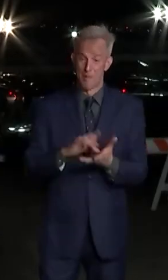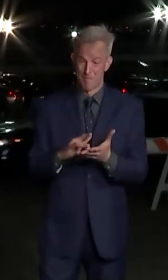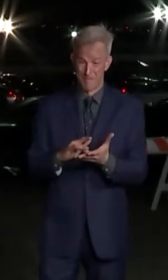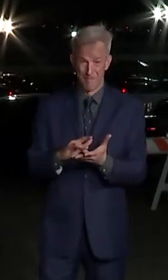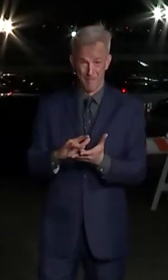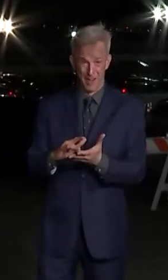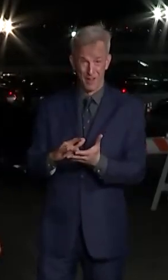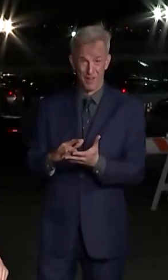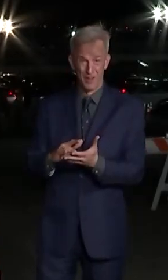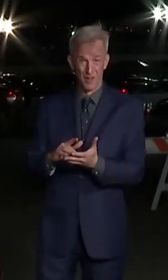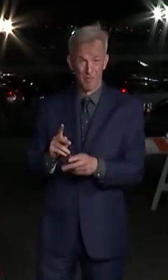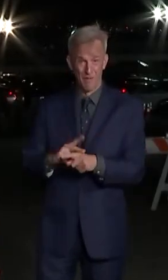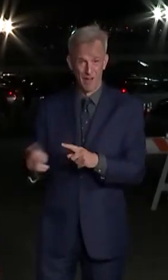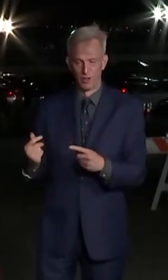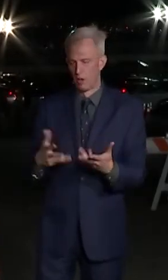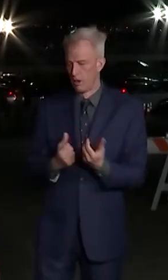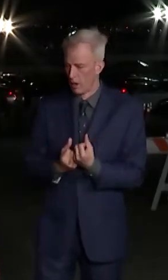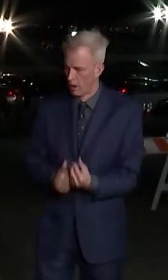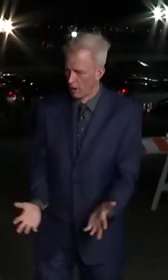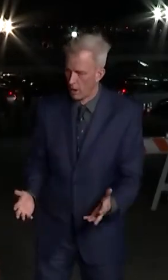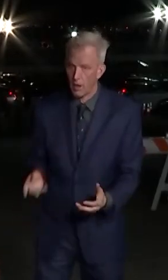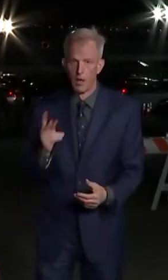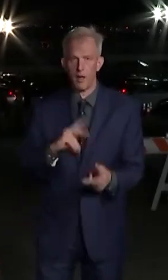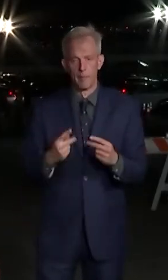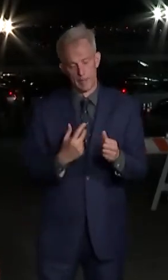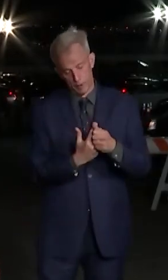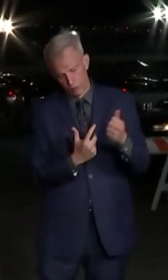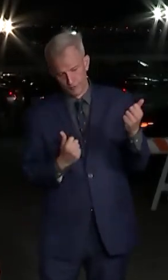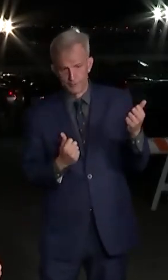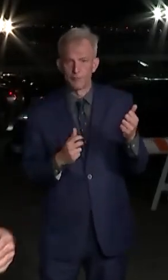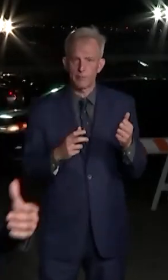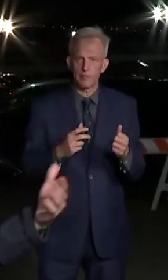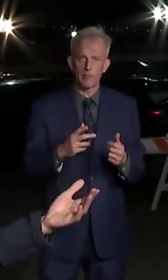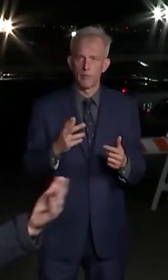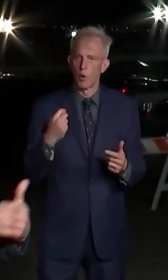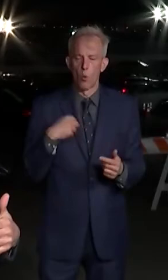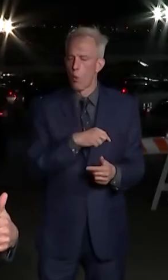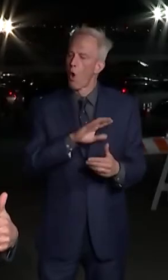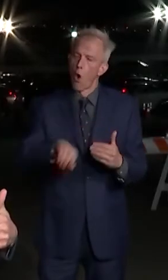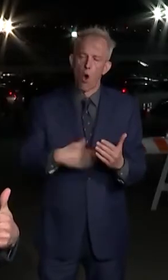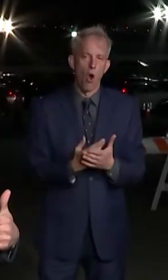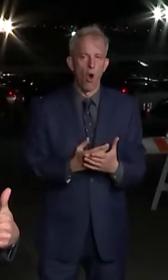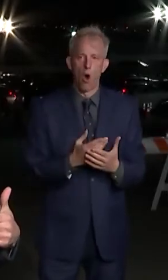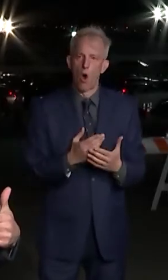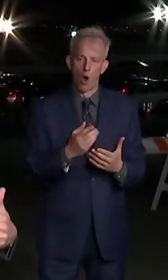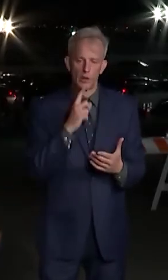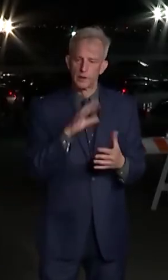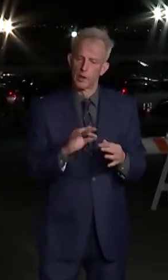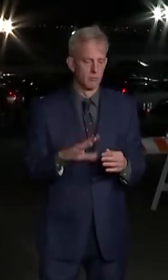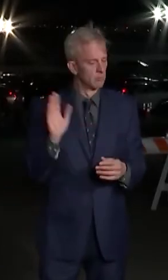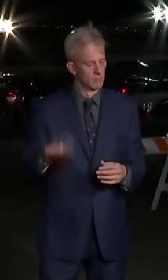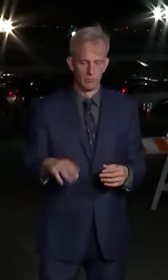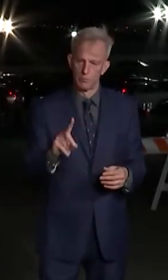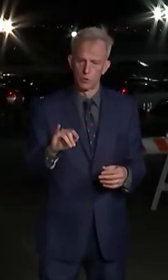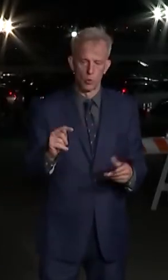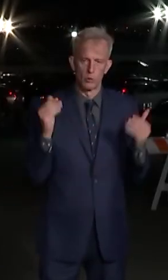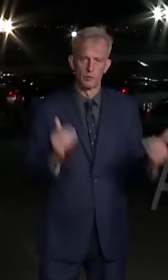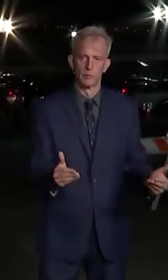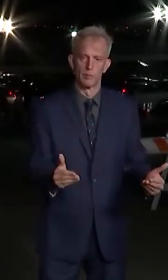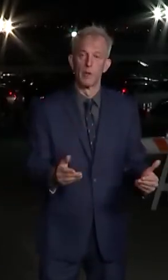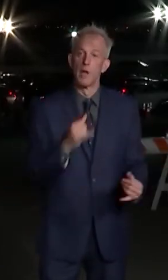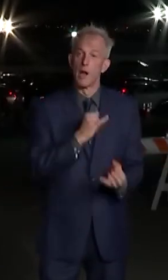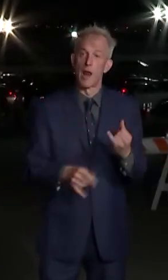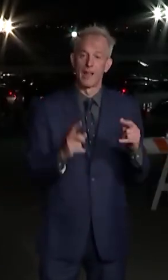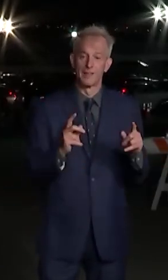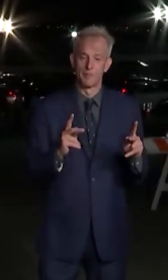folks drawing the vaccine, and we all pitched in and said, let's do this. And I think the last person exited here around 11. 3 hours of